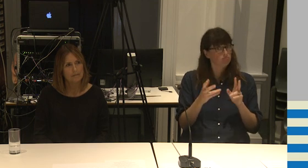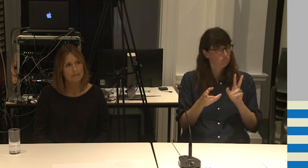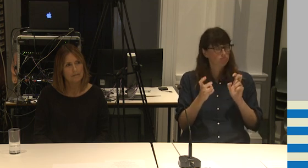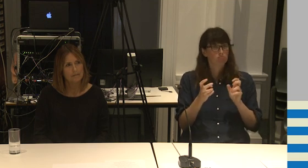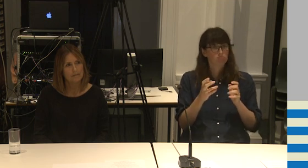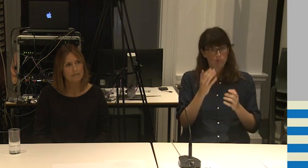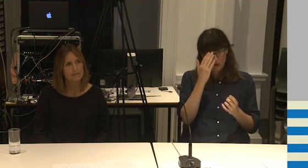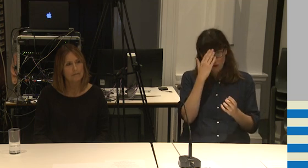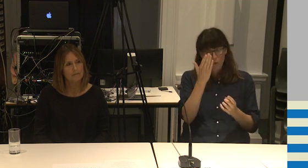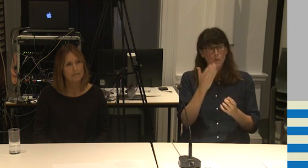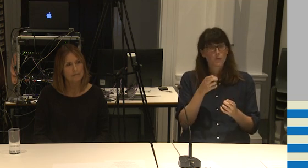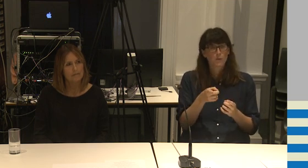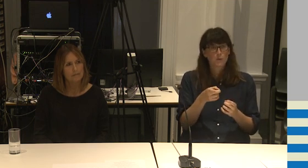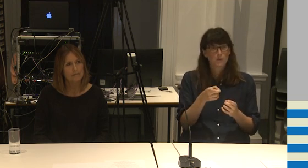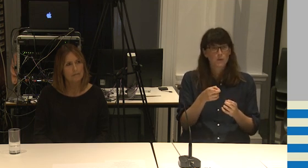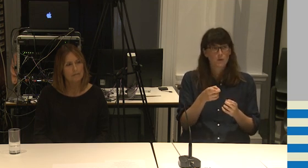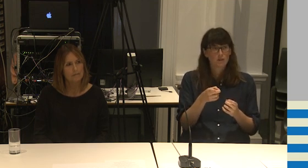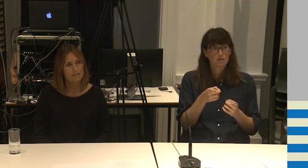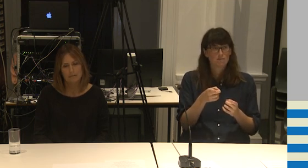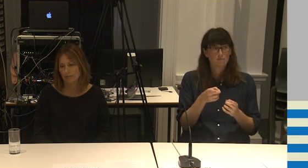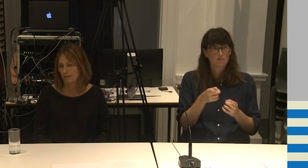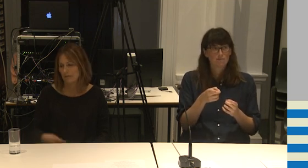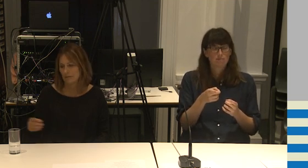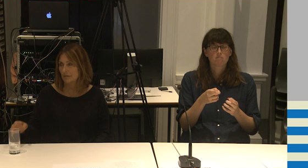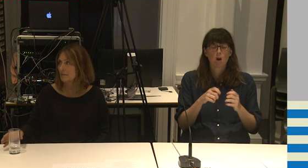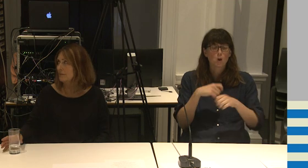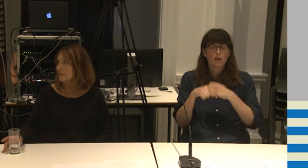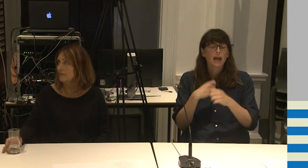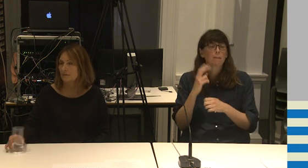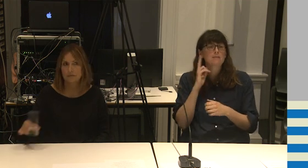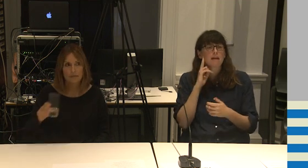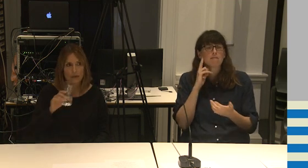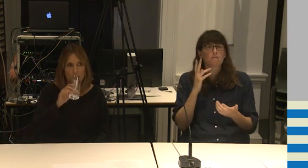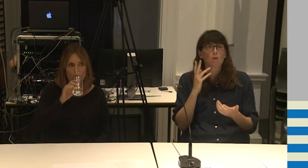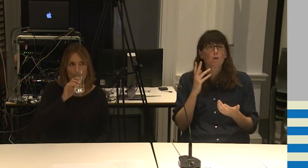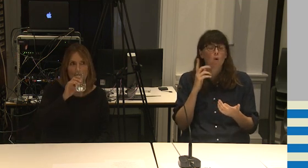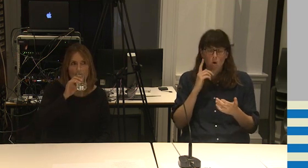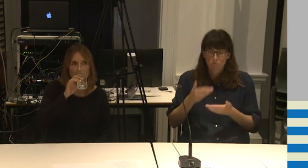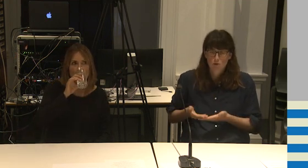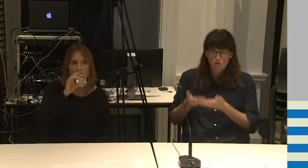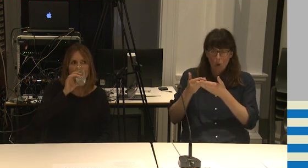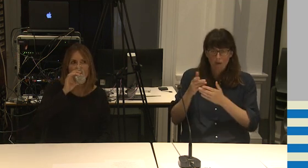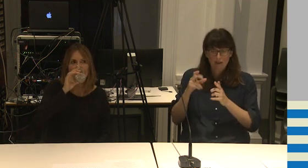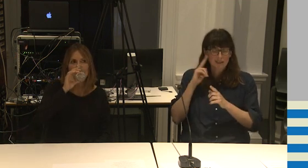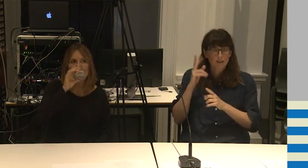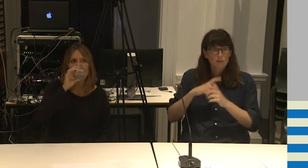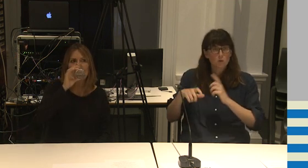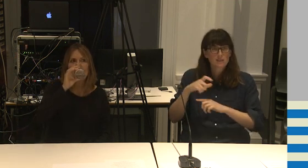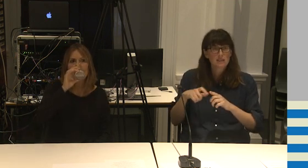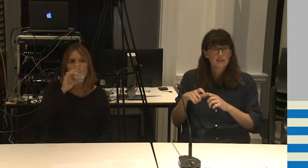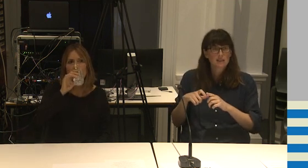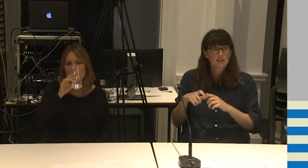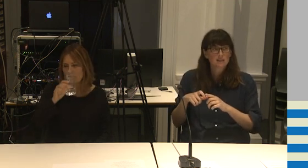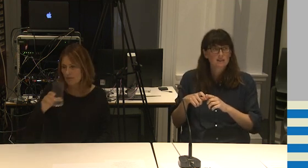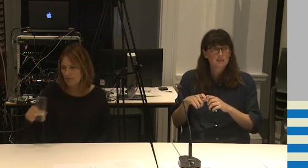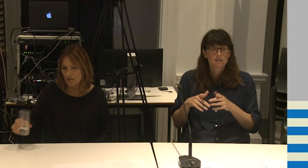of differentials based on if you became deaf and if you grew up in the deaf community and things, which the